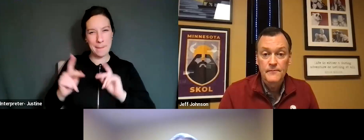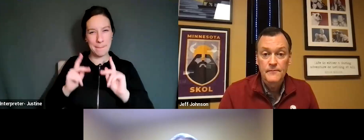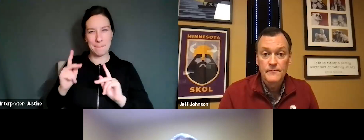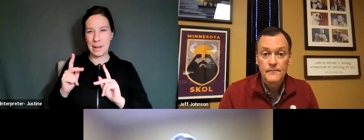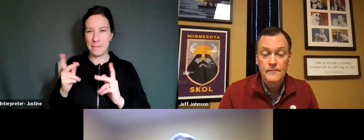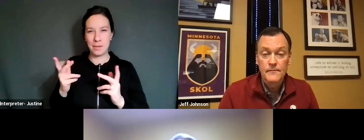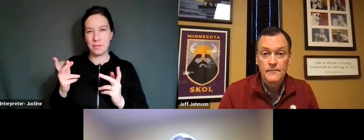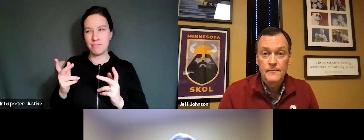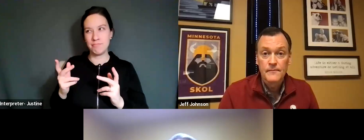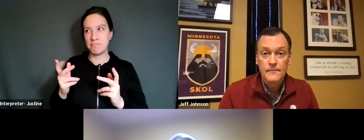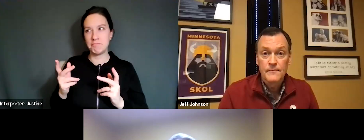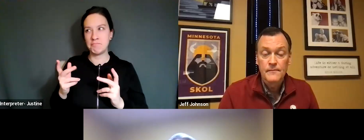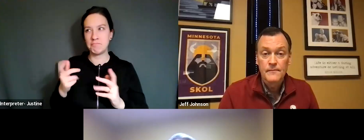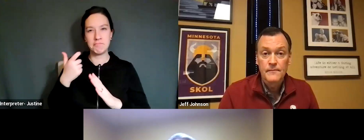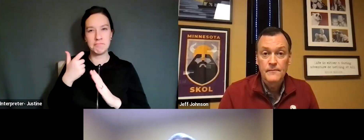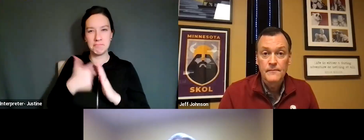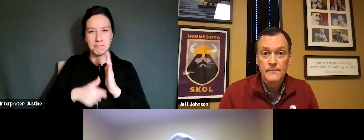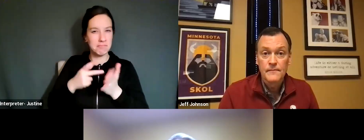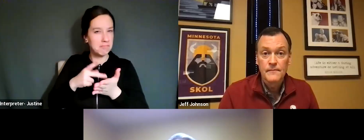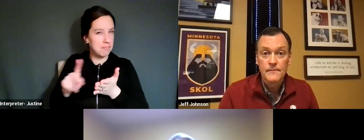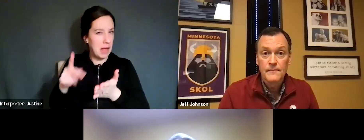necessarily. So.